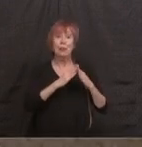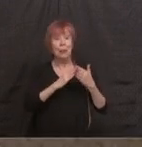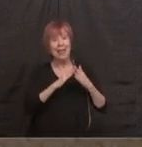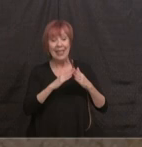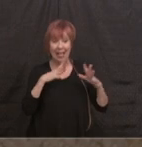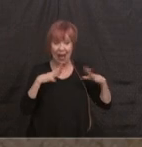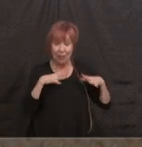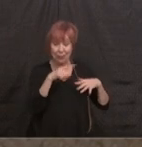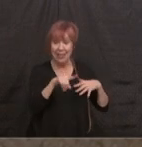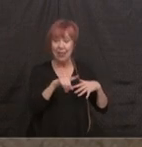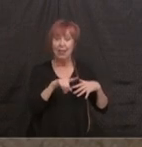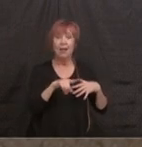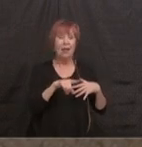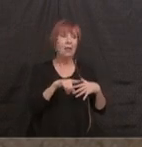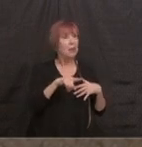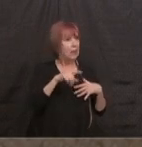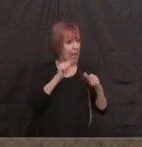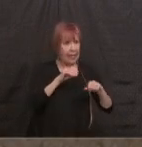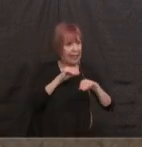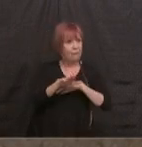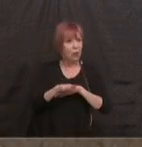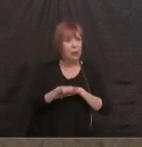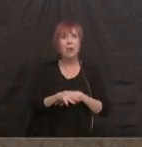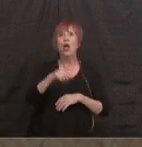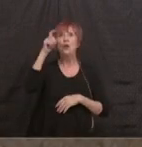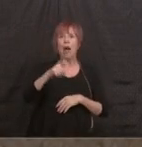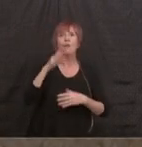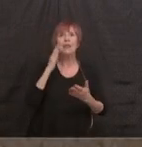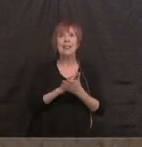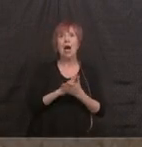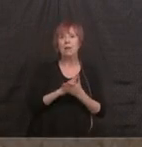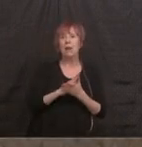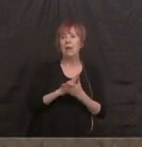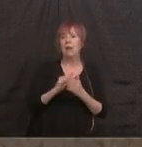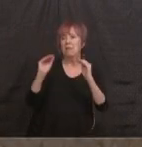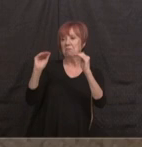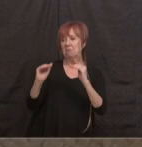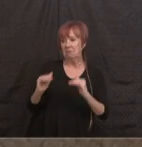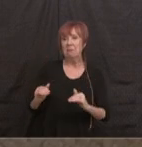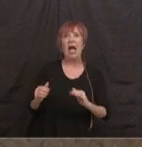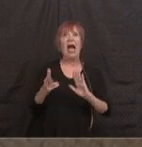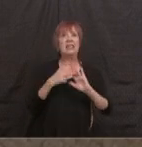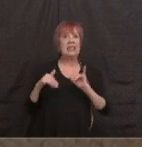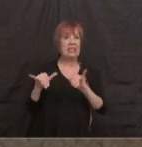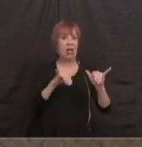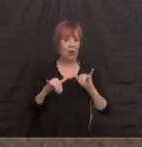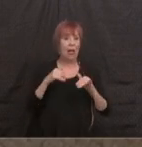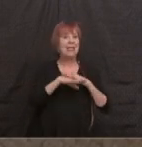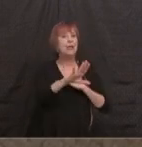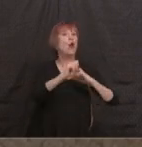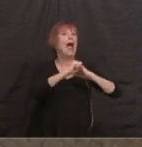has a particular influence over, and that is that you've got to stop diminishment and stereotypes in your